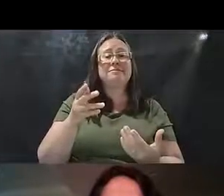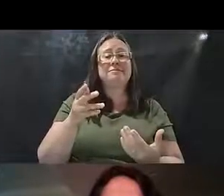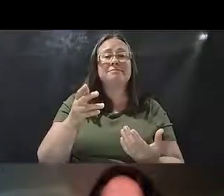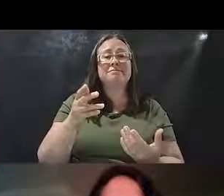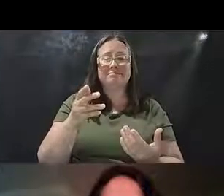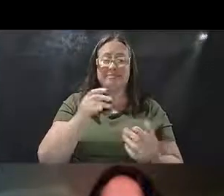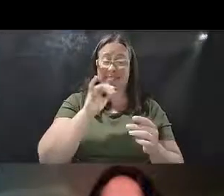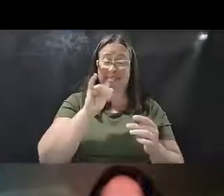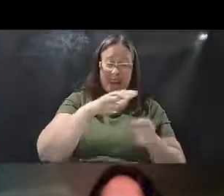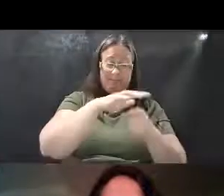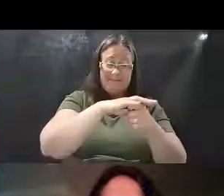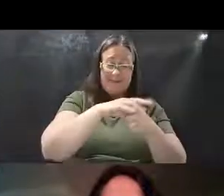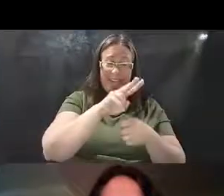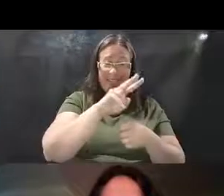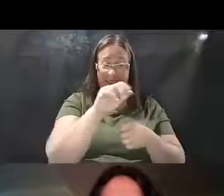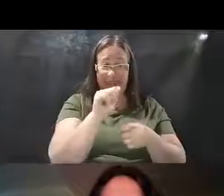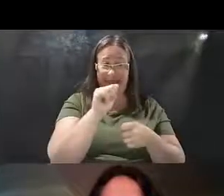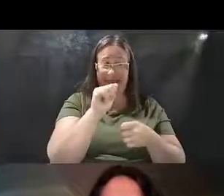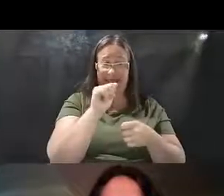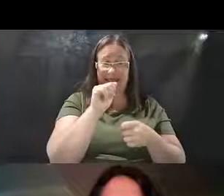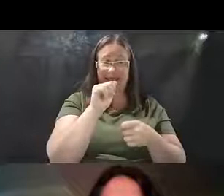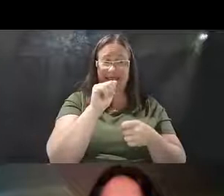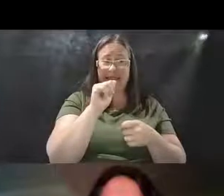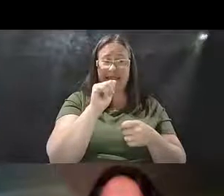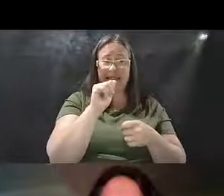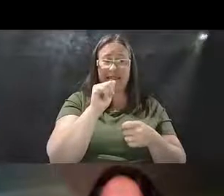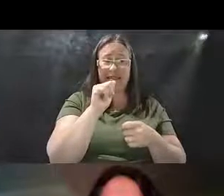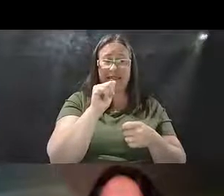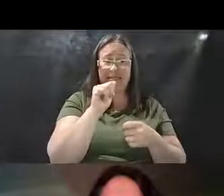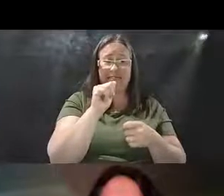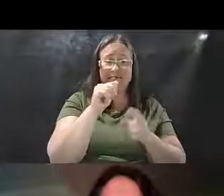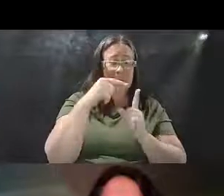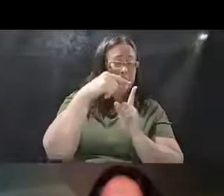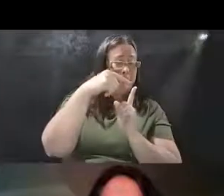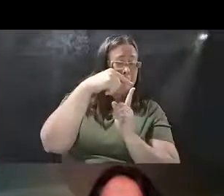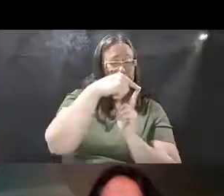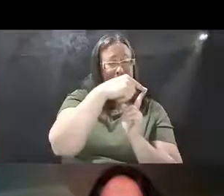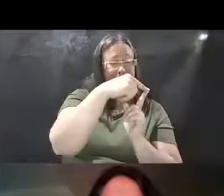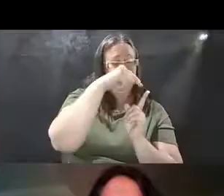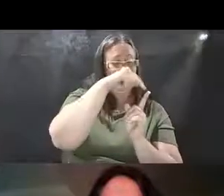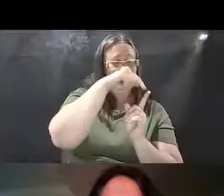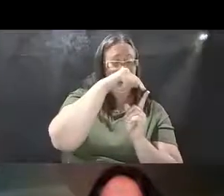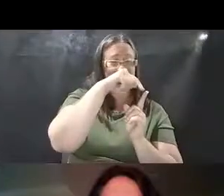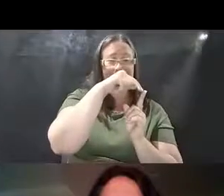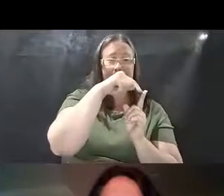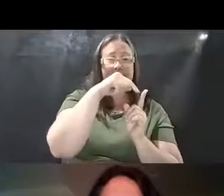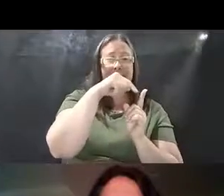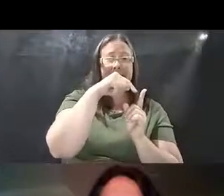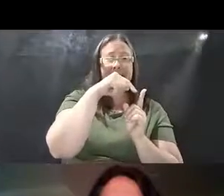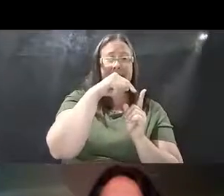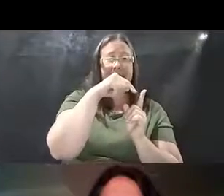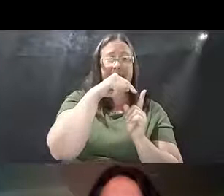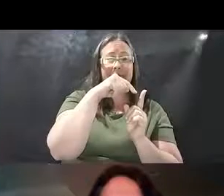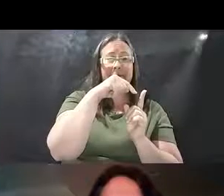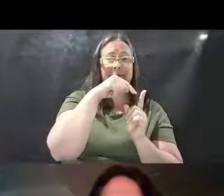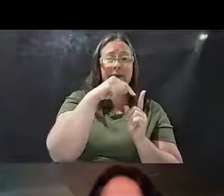that part of Virginia is the very tip lies at Cumberland